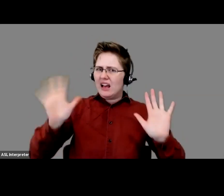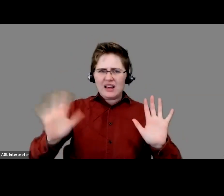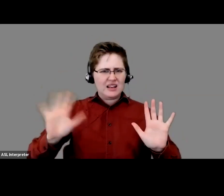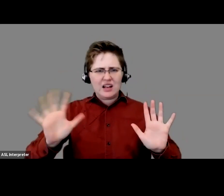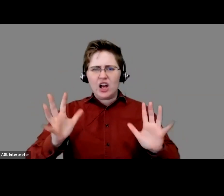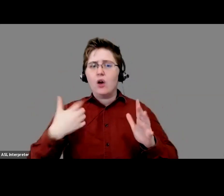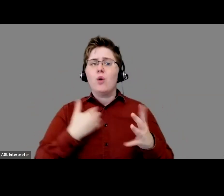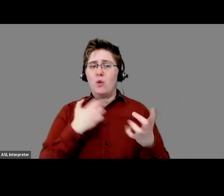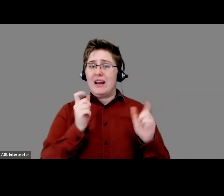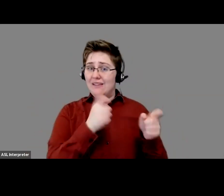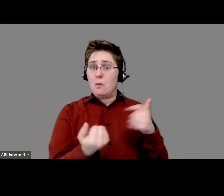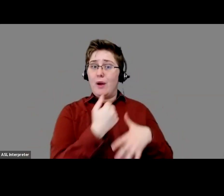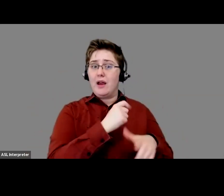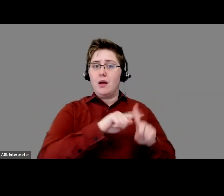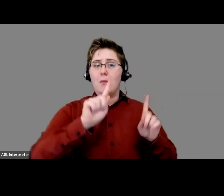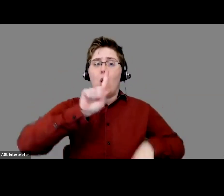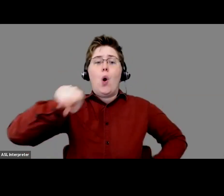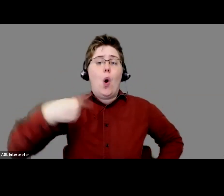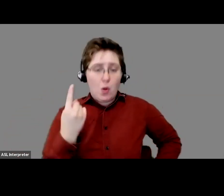want priority, but only as,